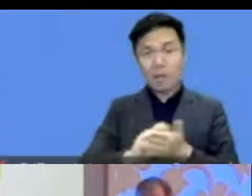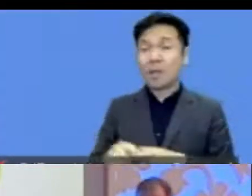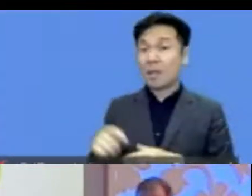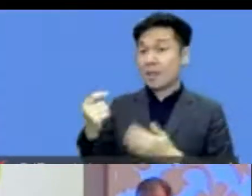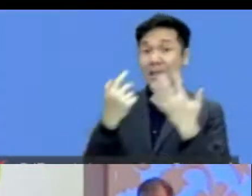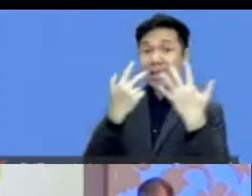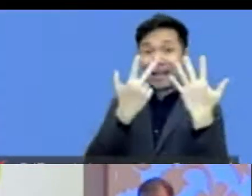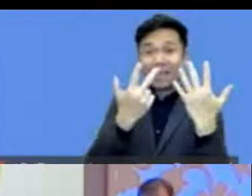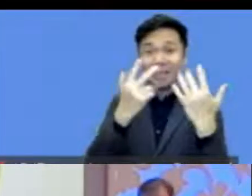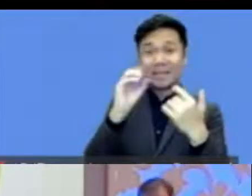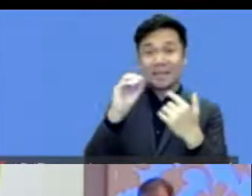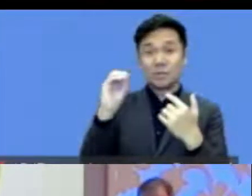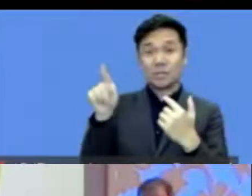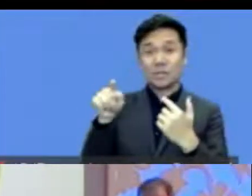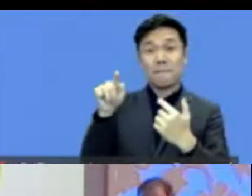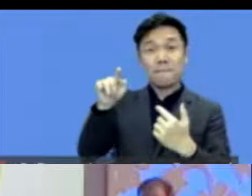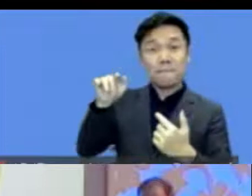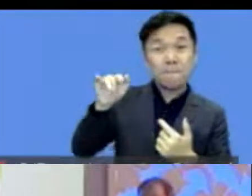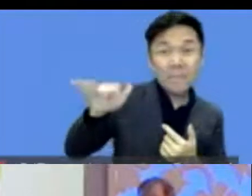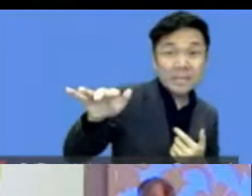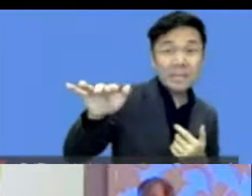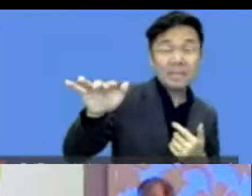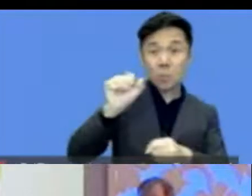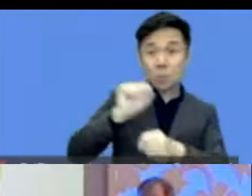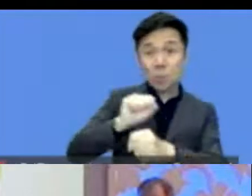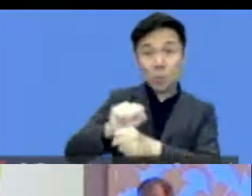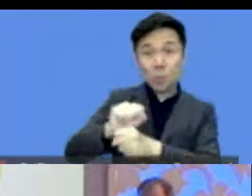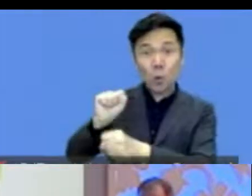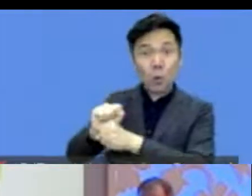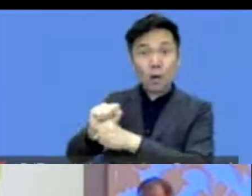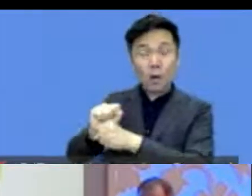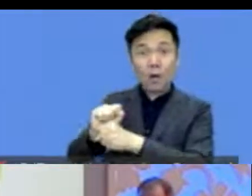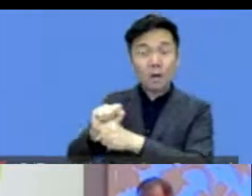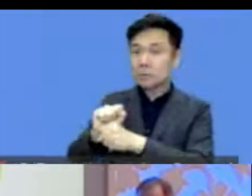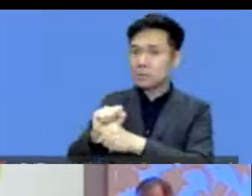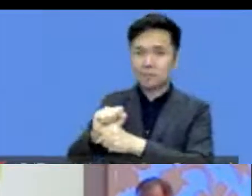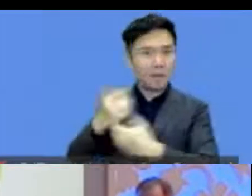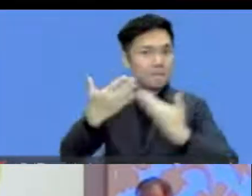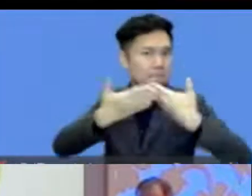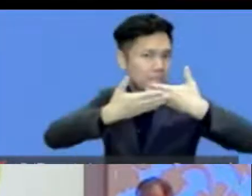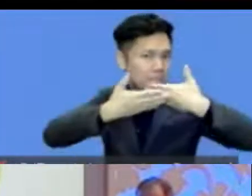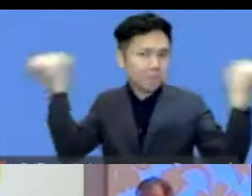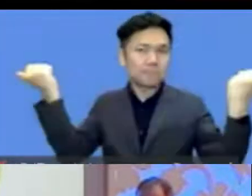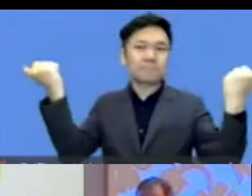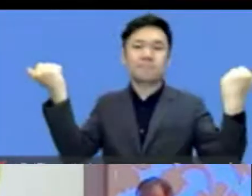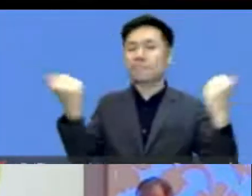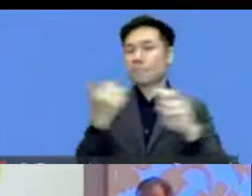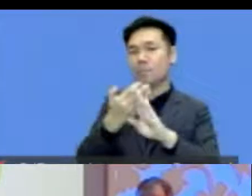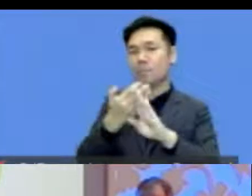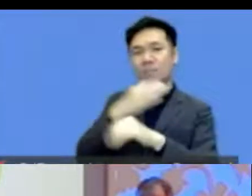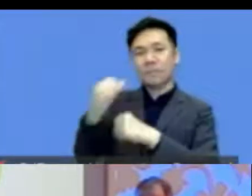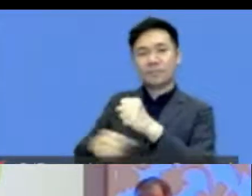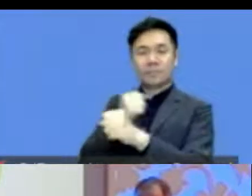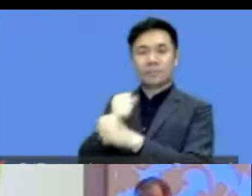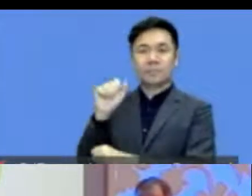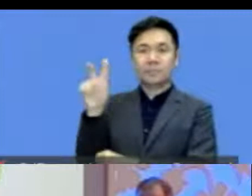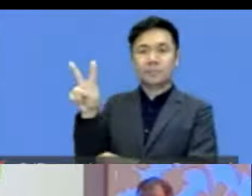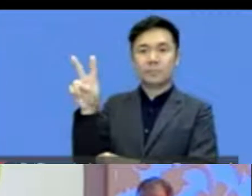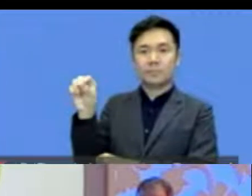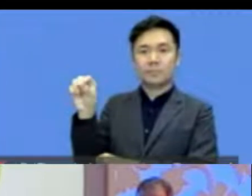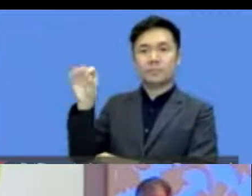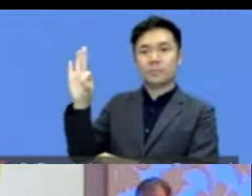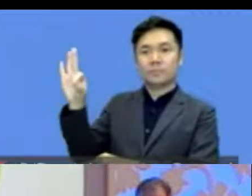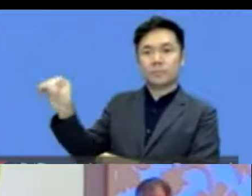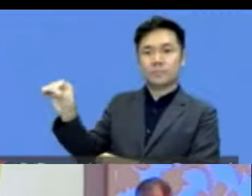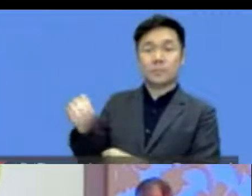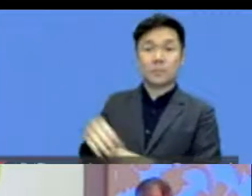by 2030. And 800 million is a very big number. So, you know, when those jobs will be lost